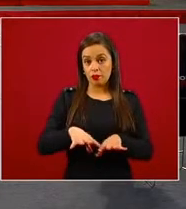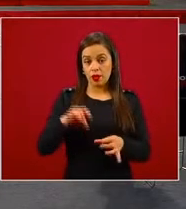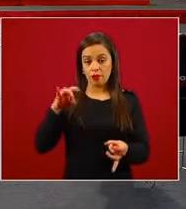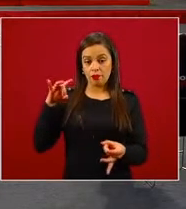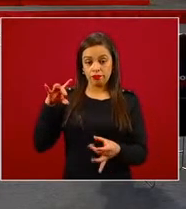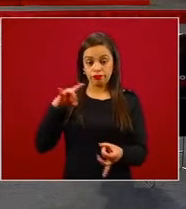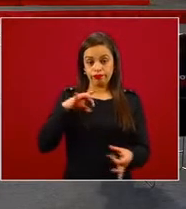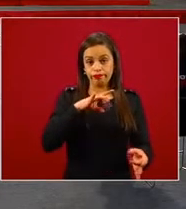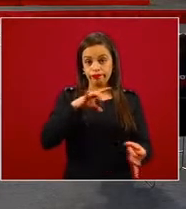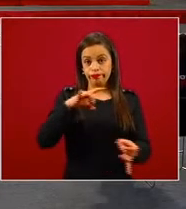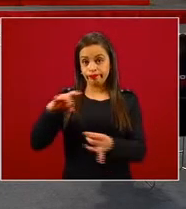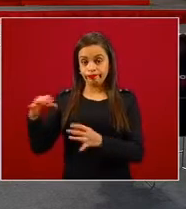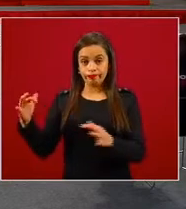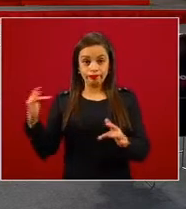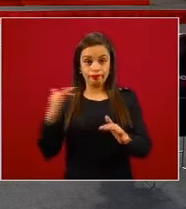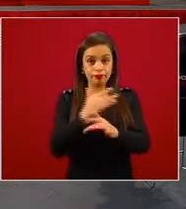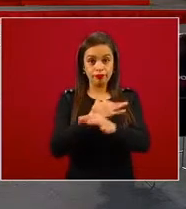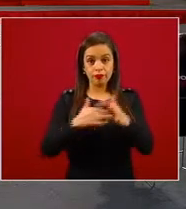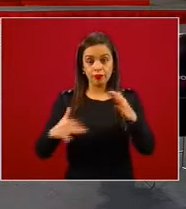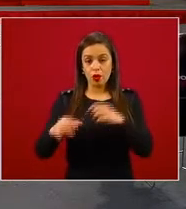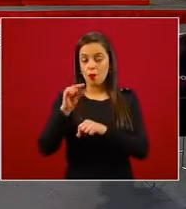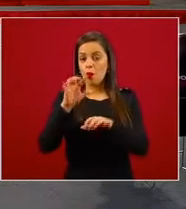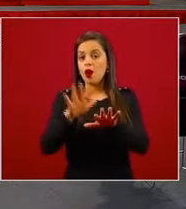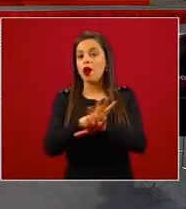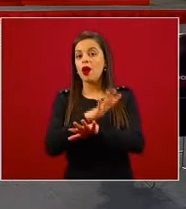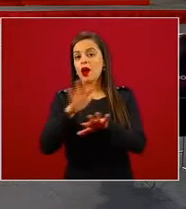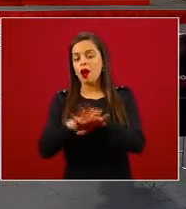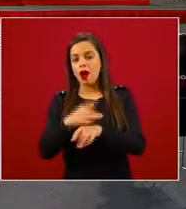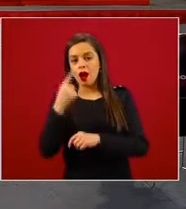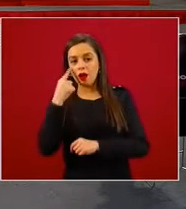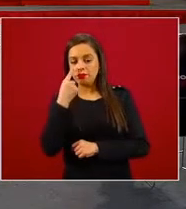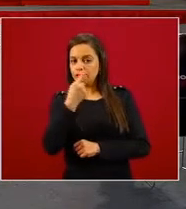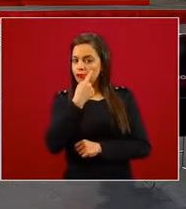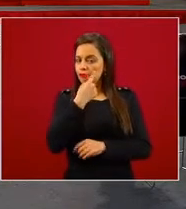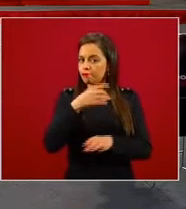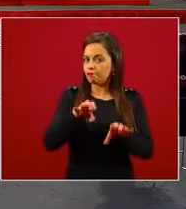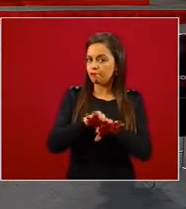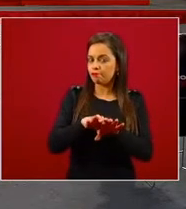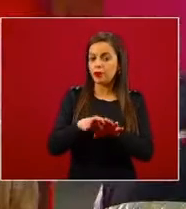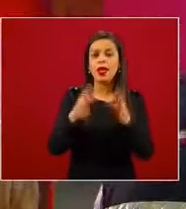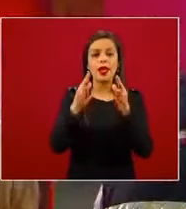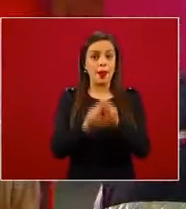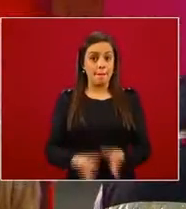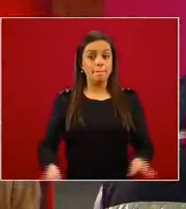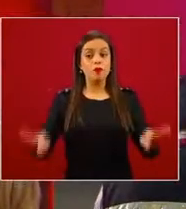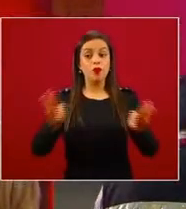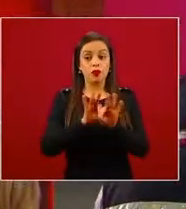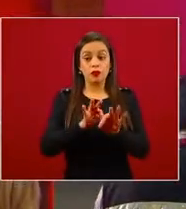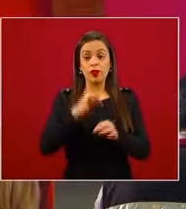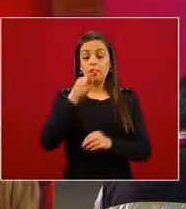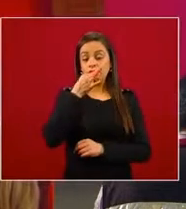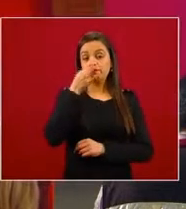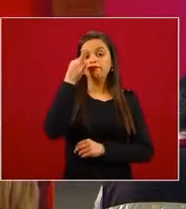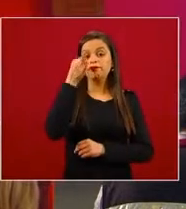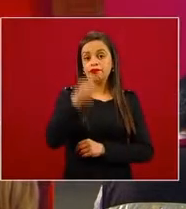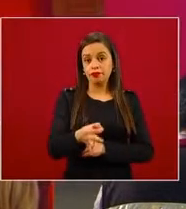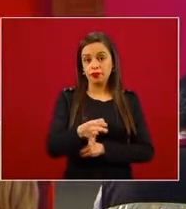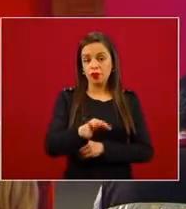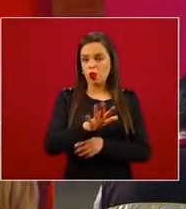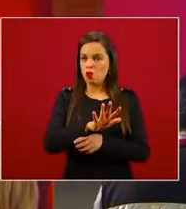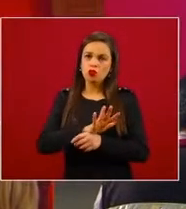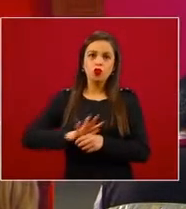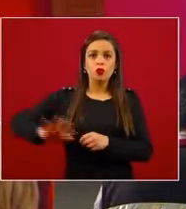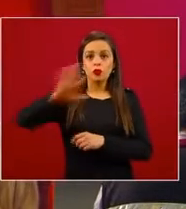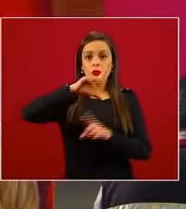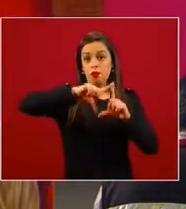here, my perspectiva. mobility report has a change in Es perspective. importante mencionar que I find it los estados de important la